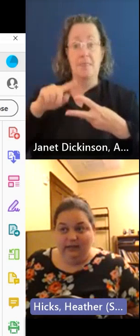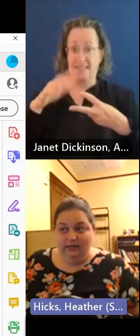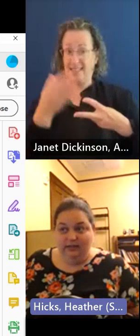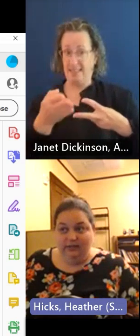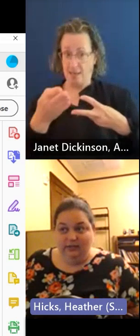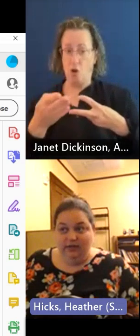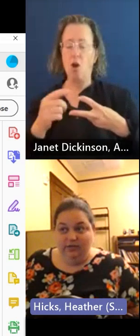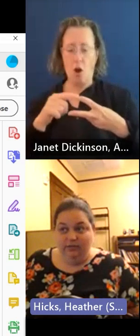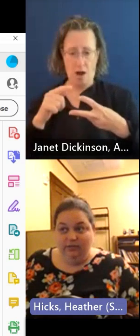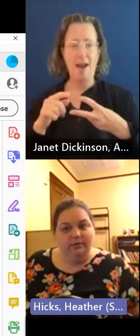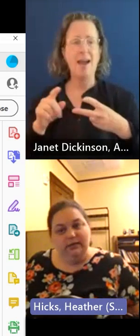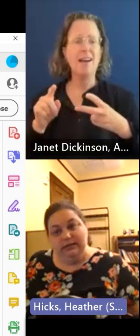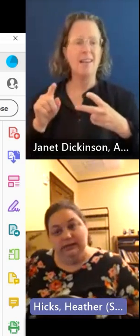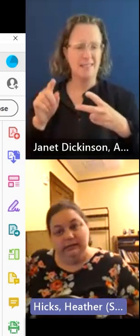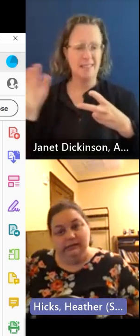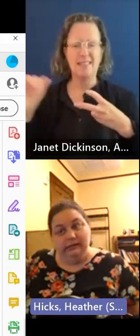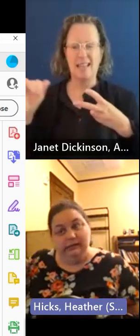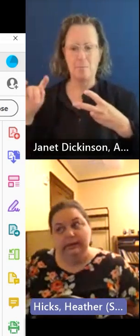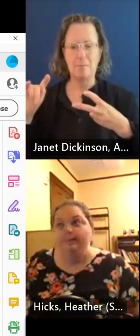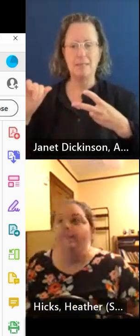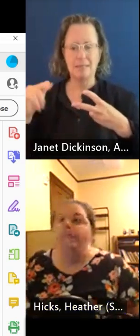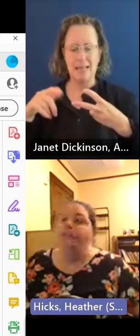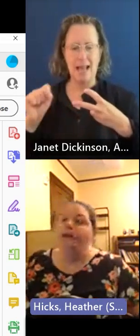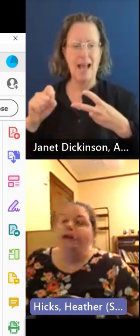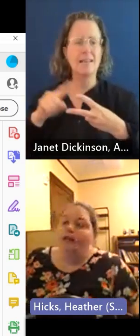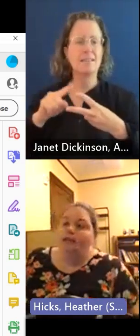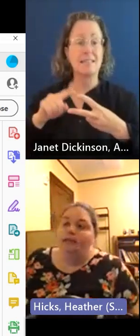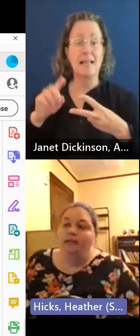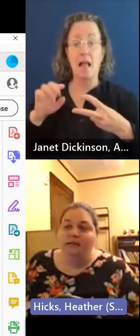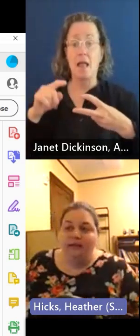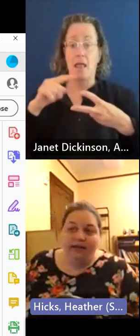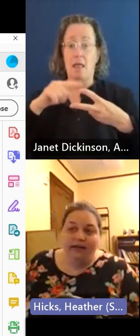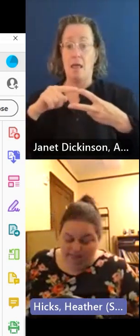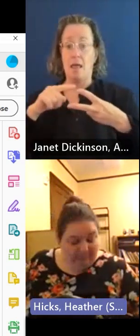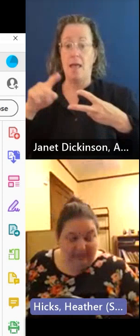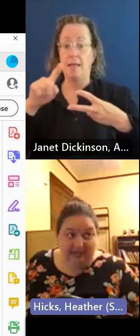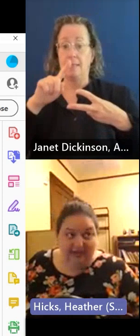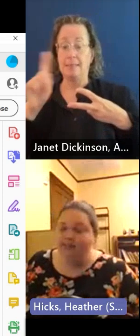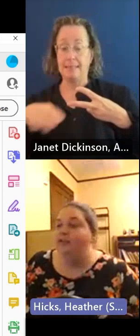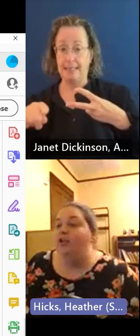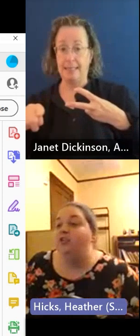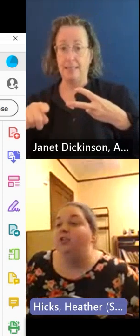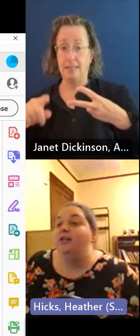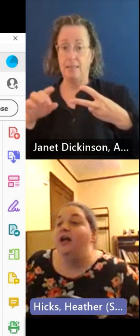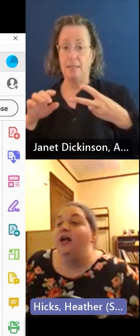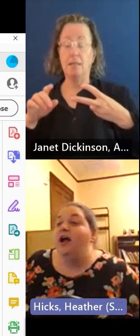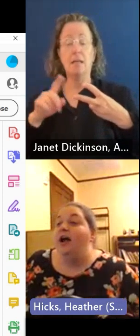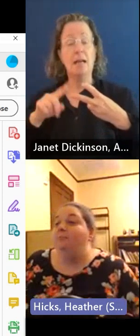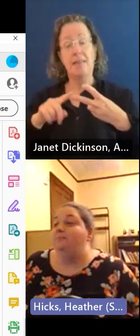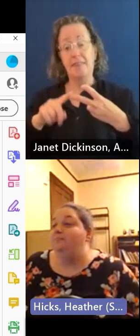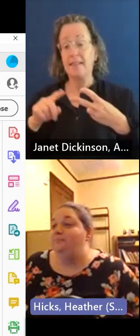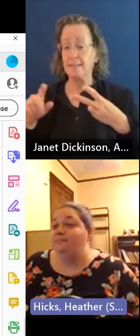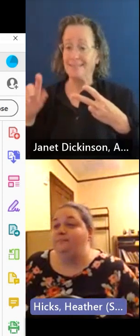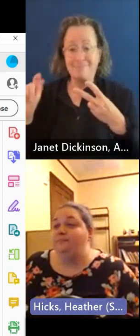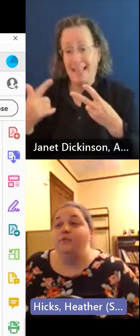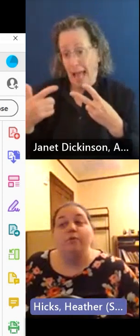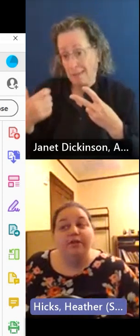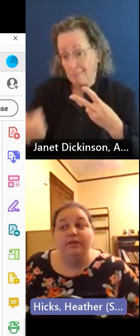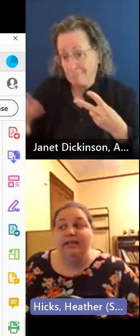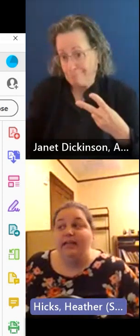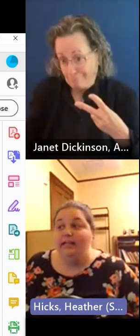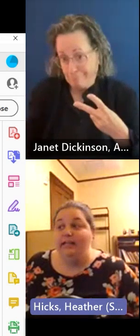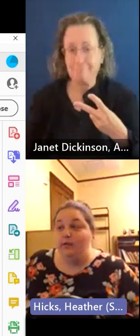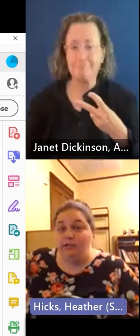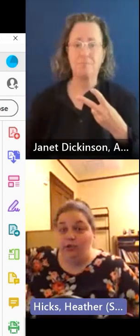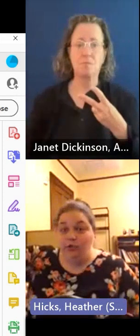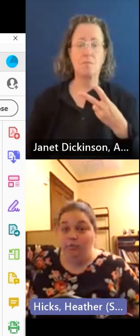can tags. This one's logical order, the Z, and the tag is a tag, logical. So when you